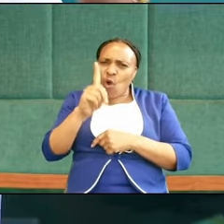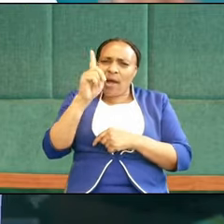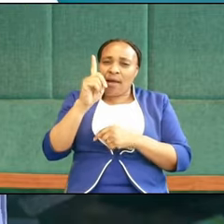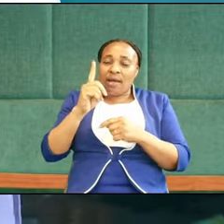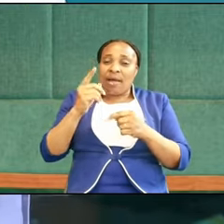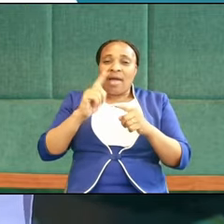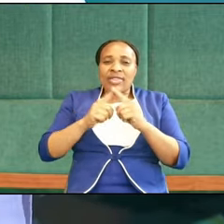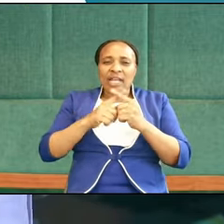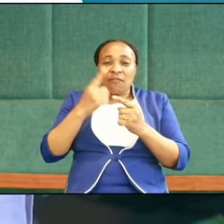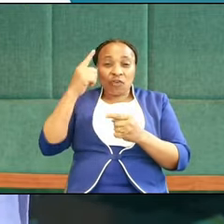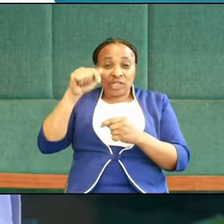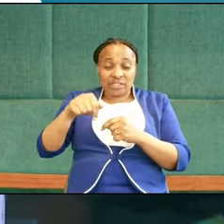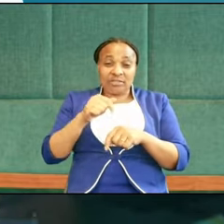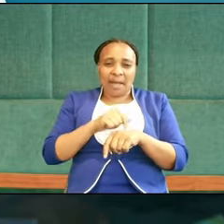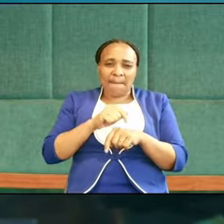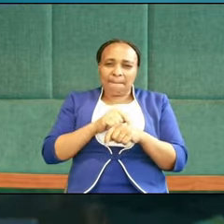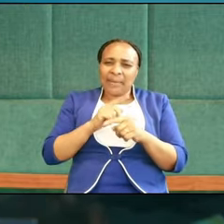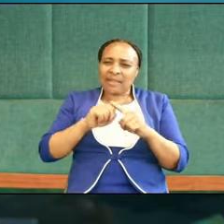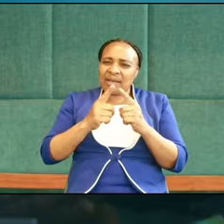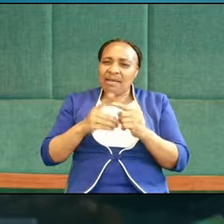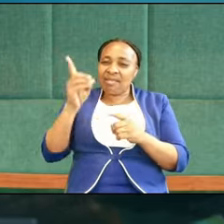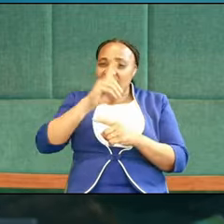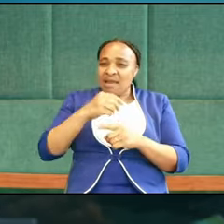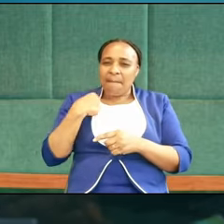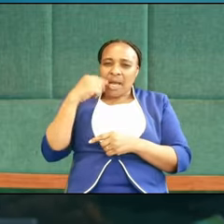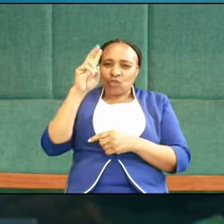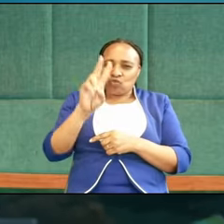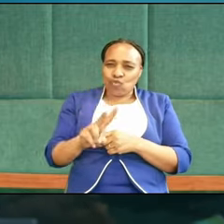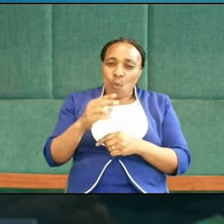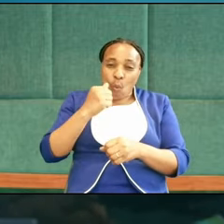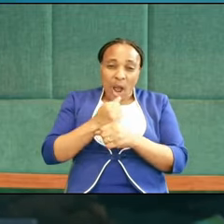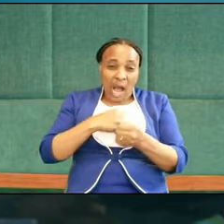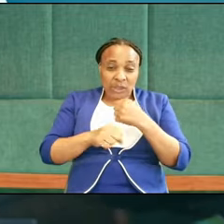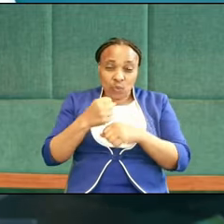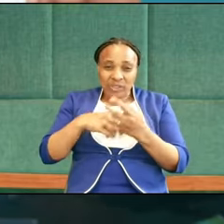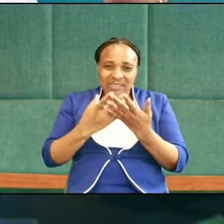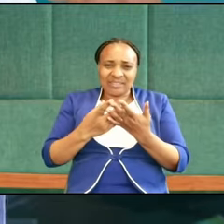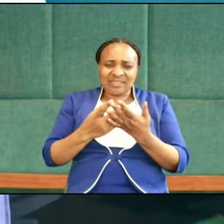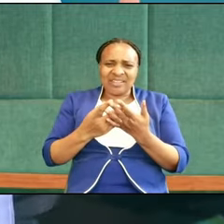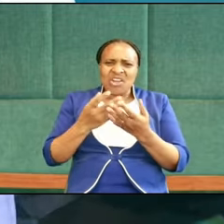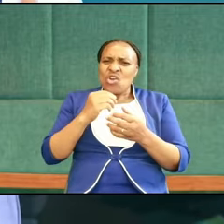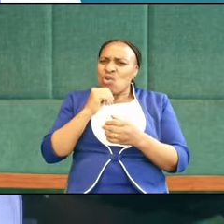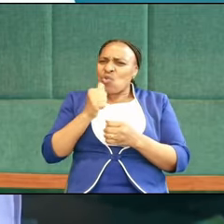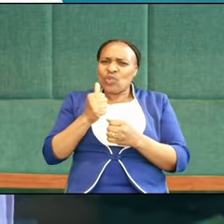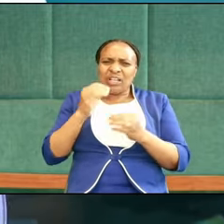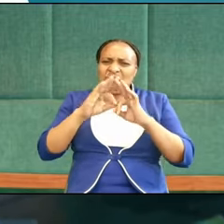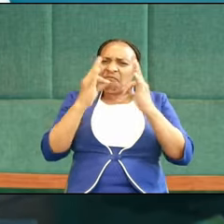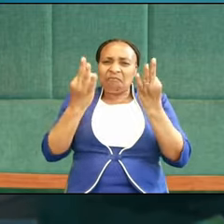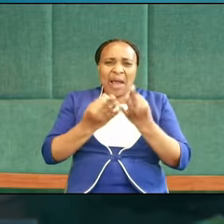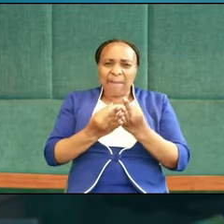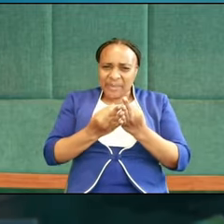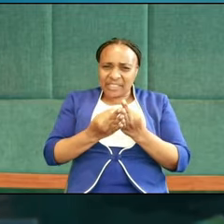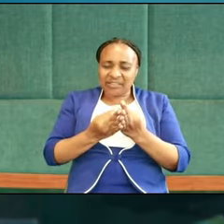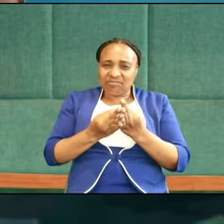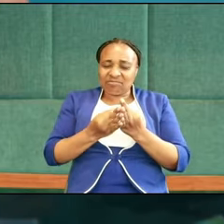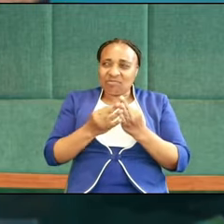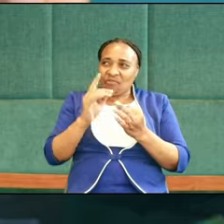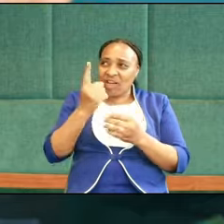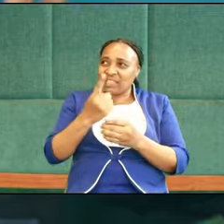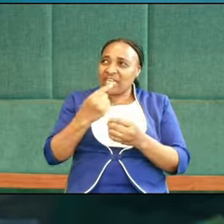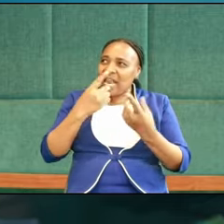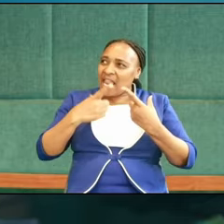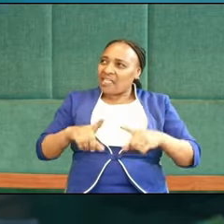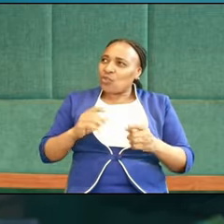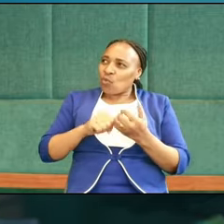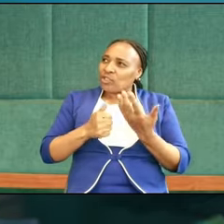for wisdom. Then day number two, we dealt with unfamiliar family frustrations. And we say,